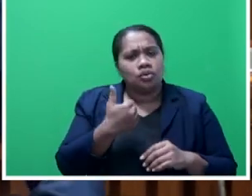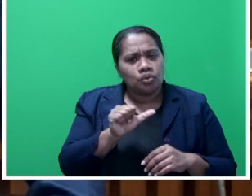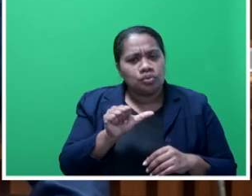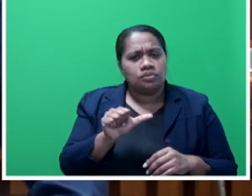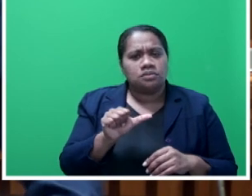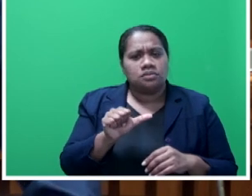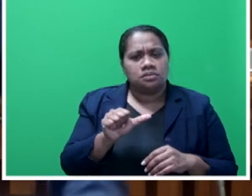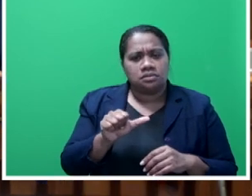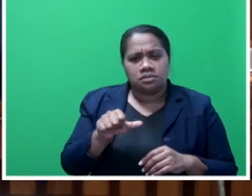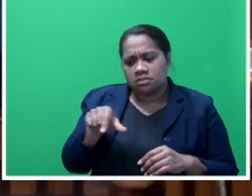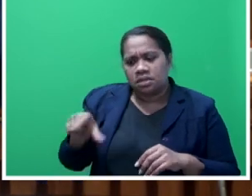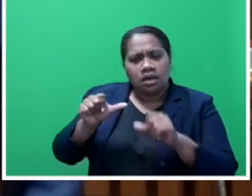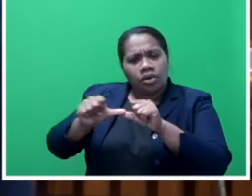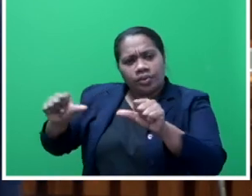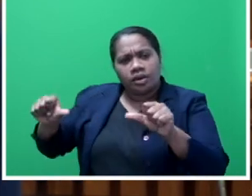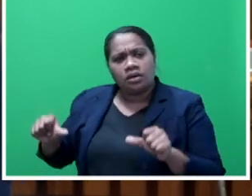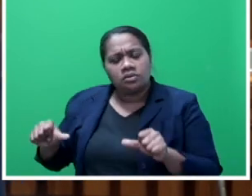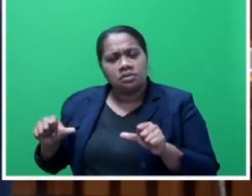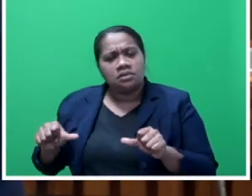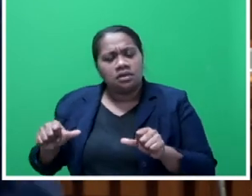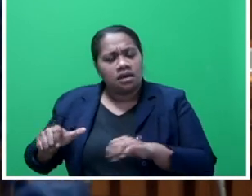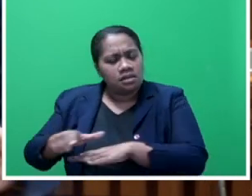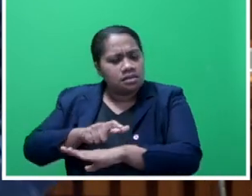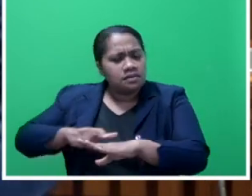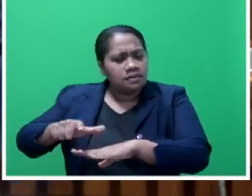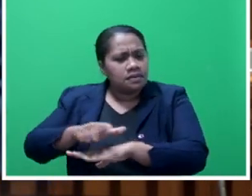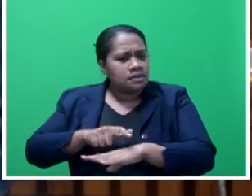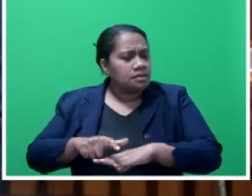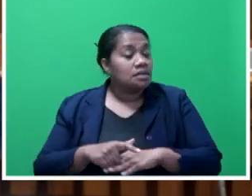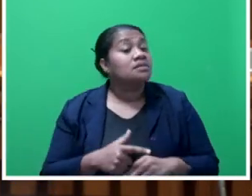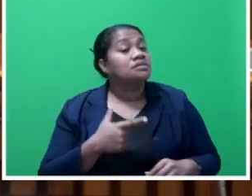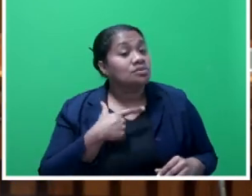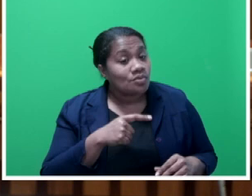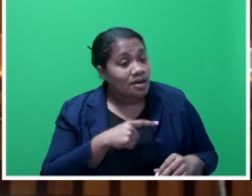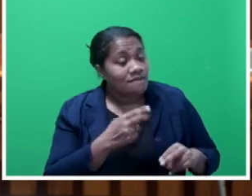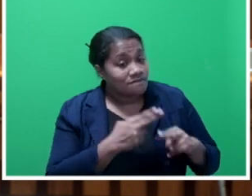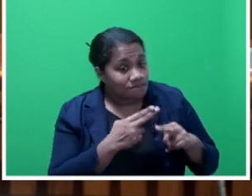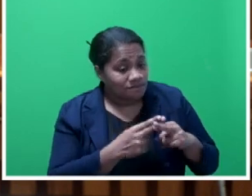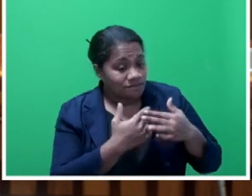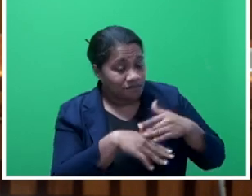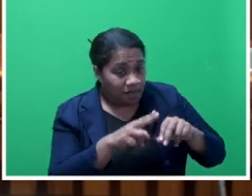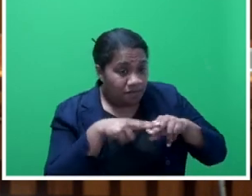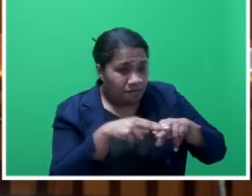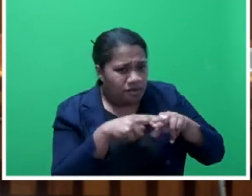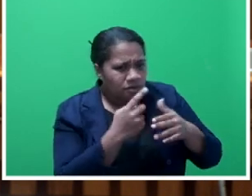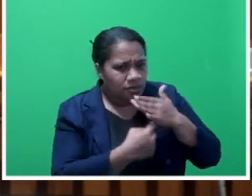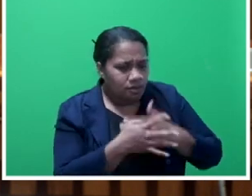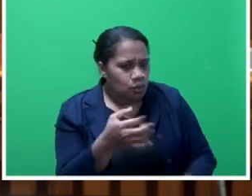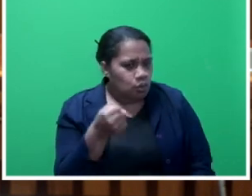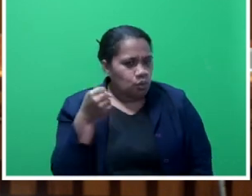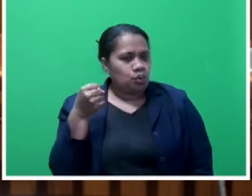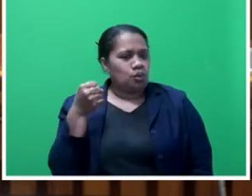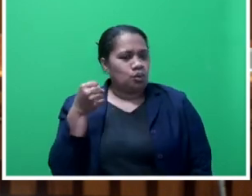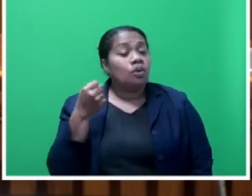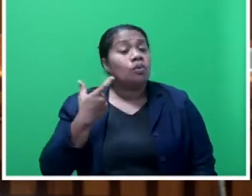on agricultural land as collateral. This is why farming in Fiji has always been held back, because